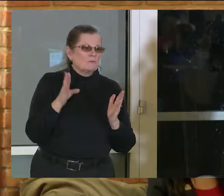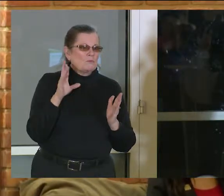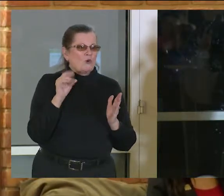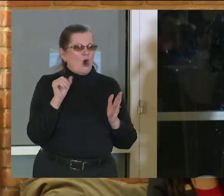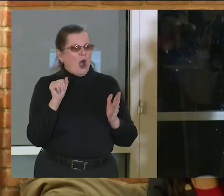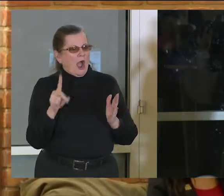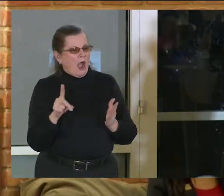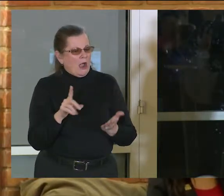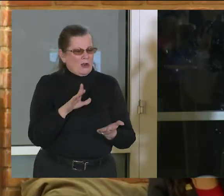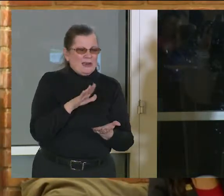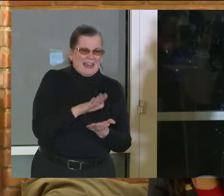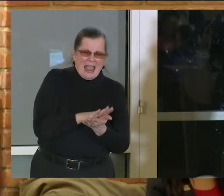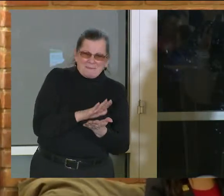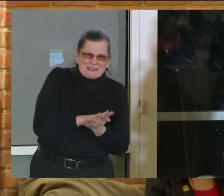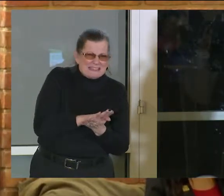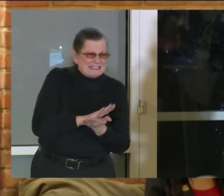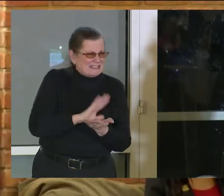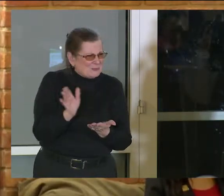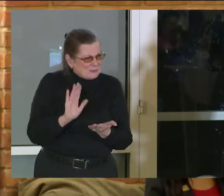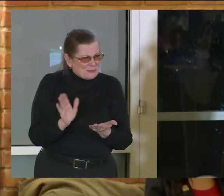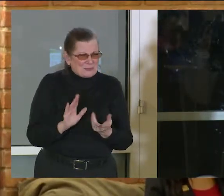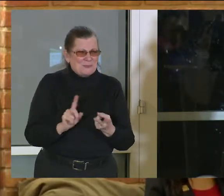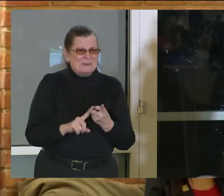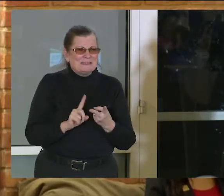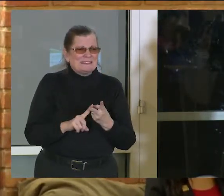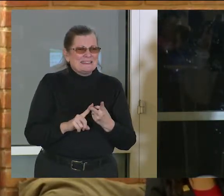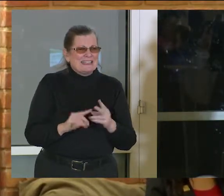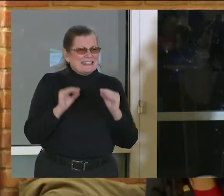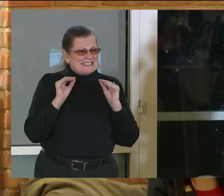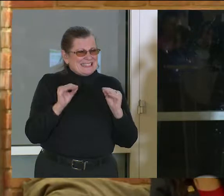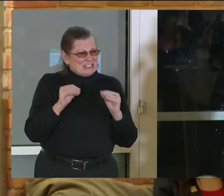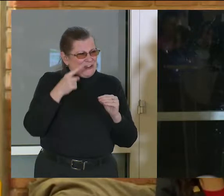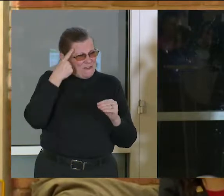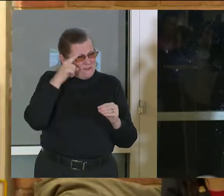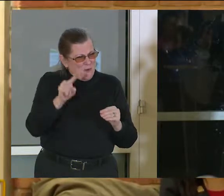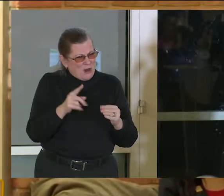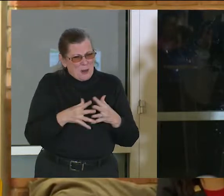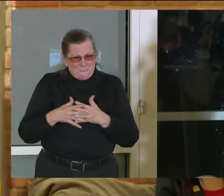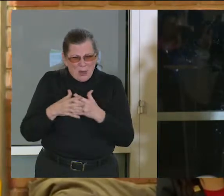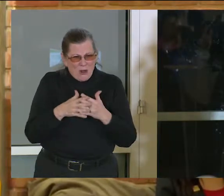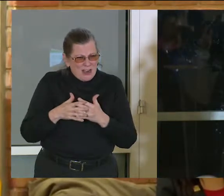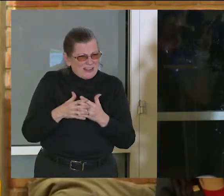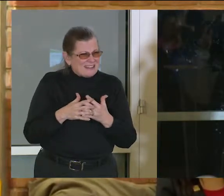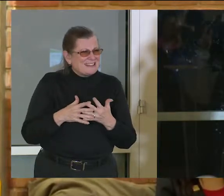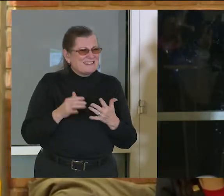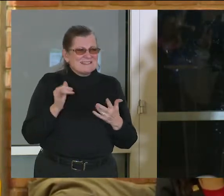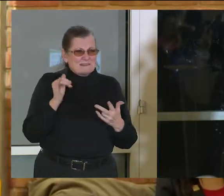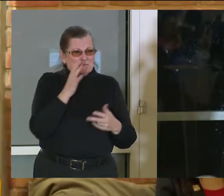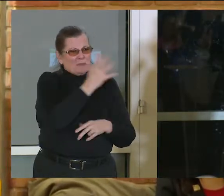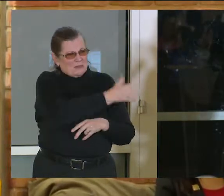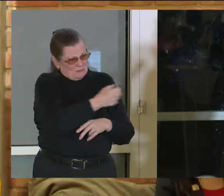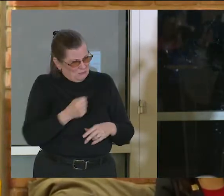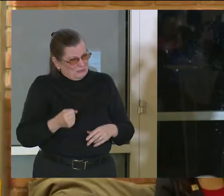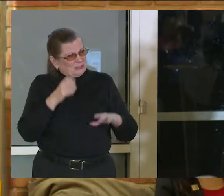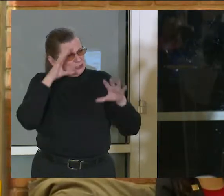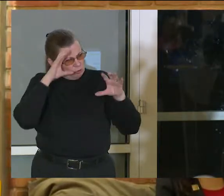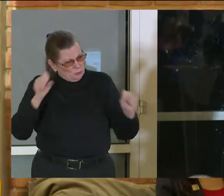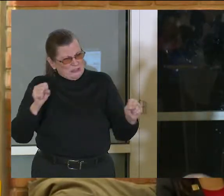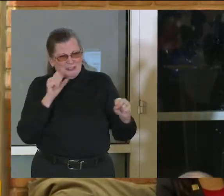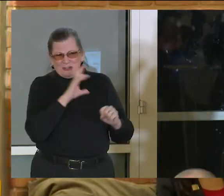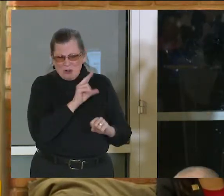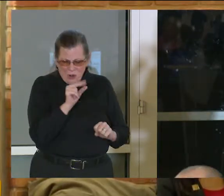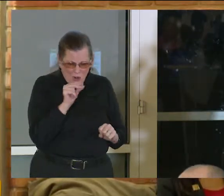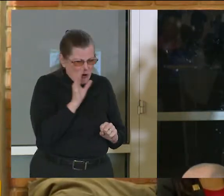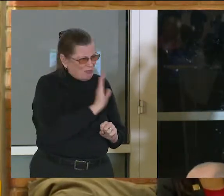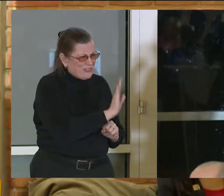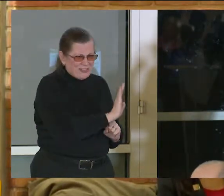What we need to do is stop using places like Teach for America, which our superintendents have come from, and we need to get back to real educators who are going to work